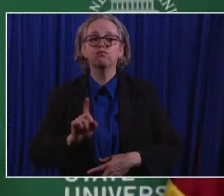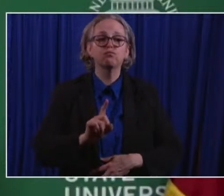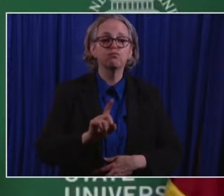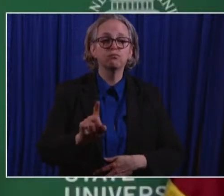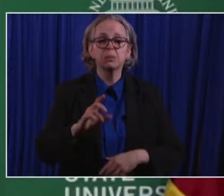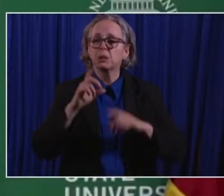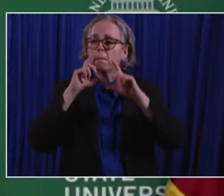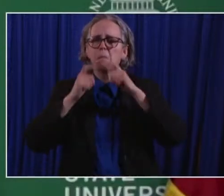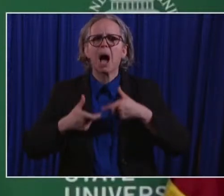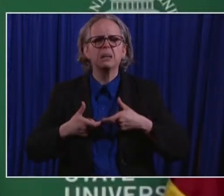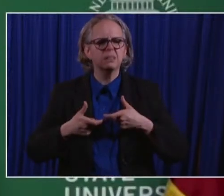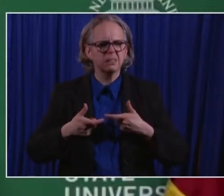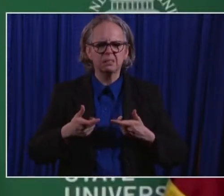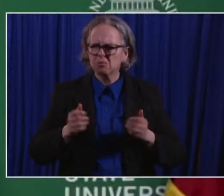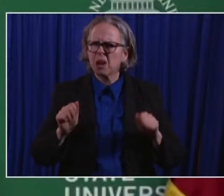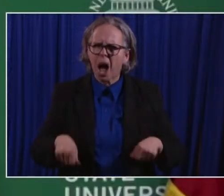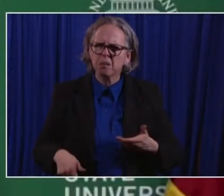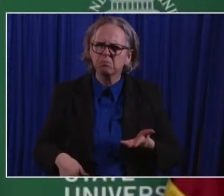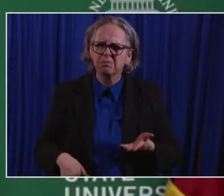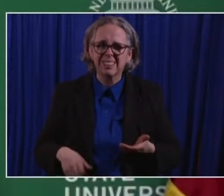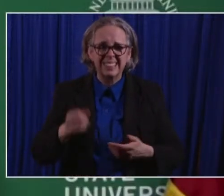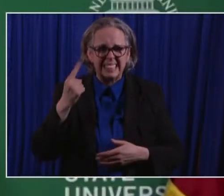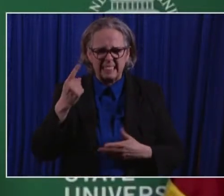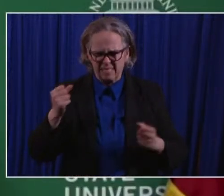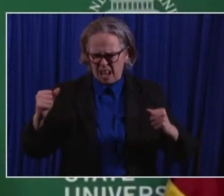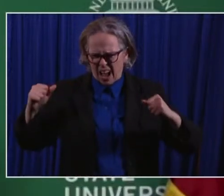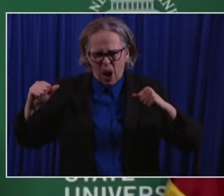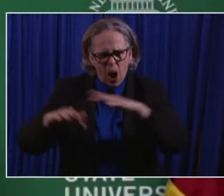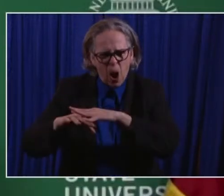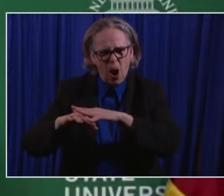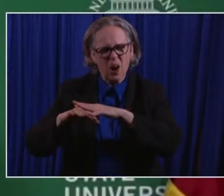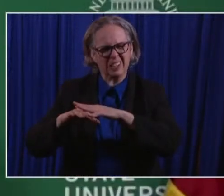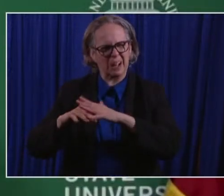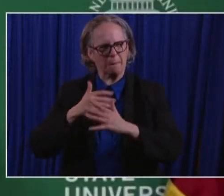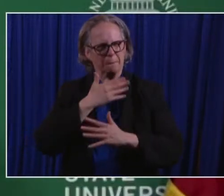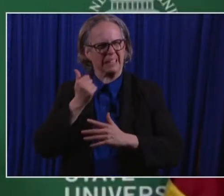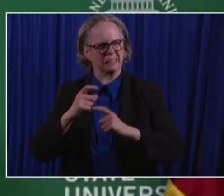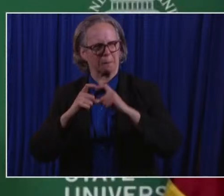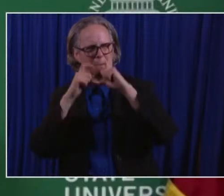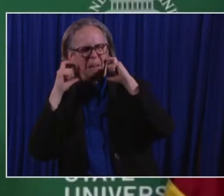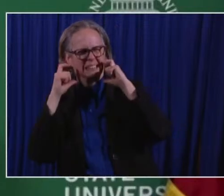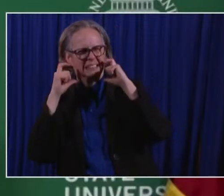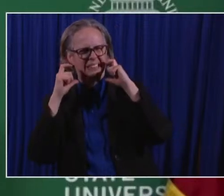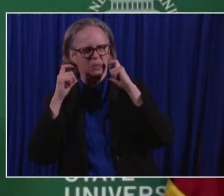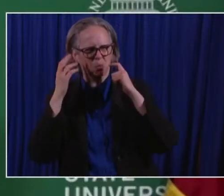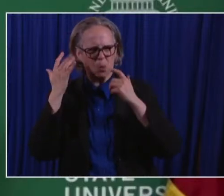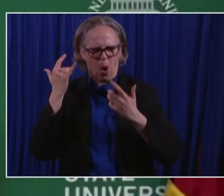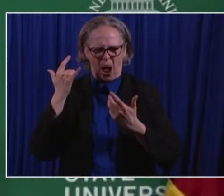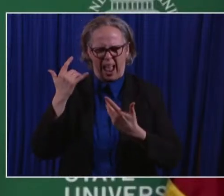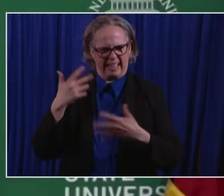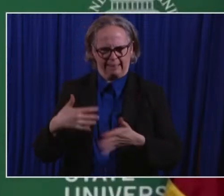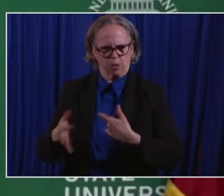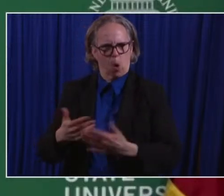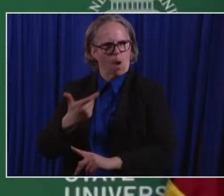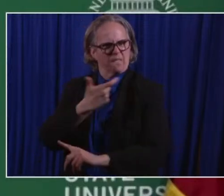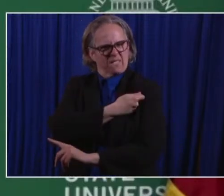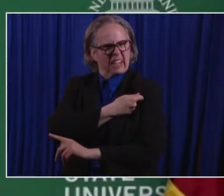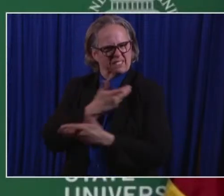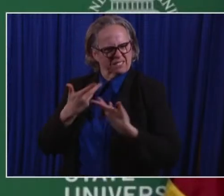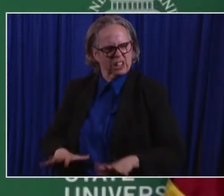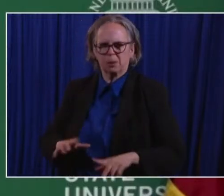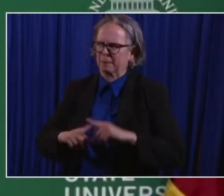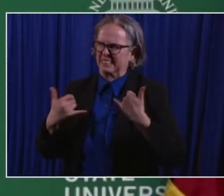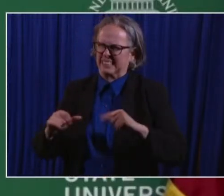moving fast, you know, we don't need to worry so much about wearing a mask. As far as where we